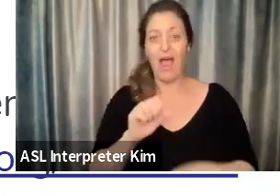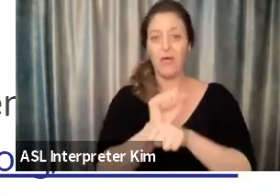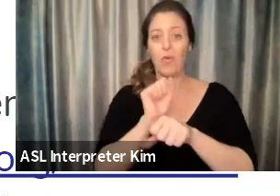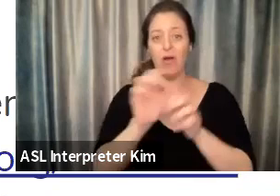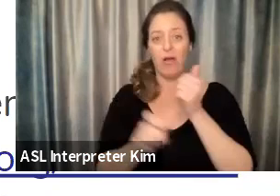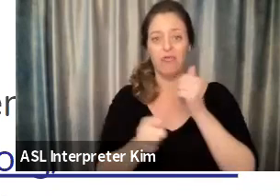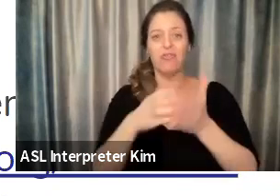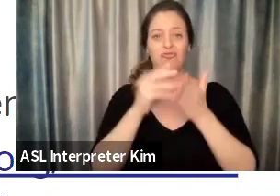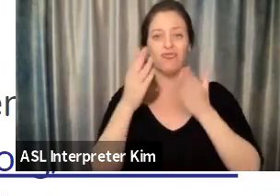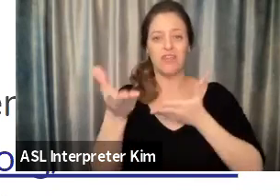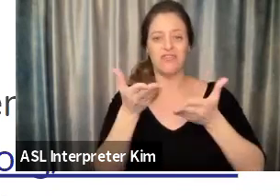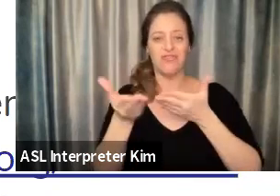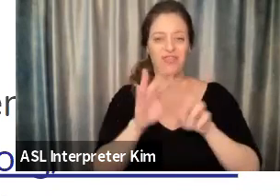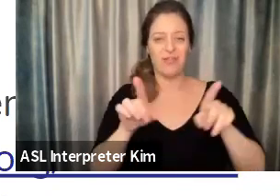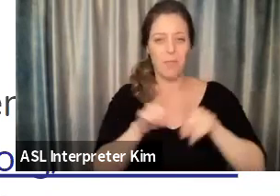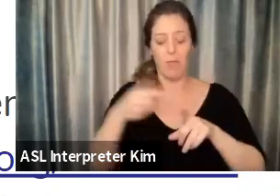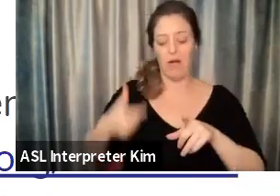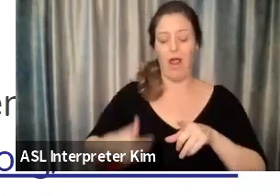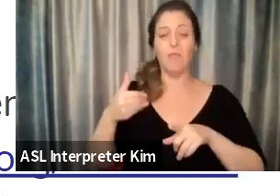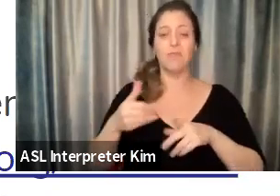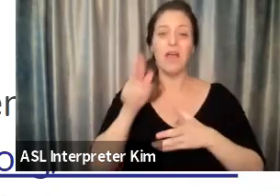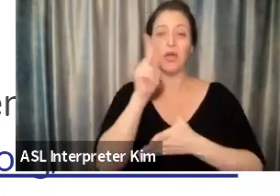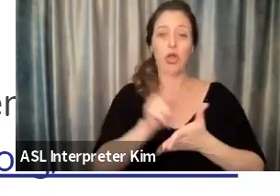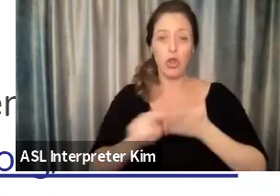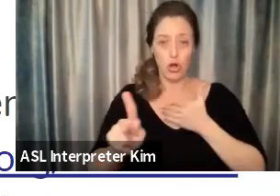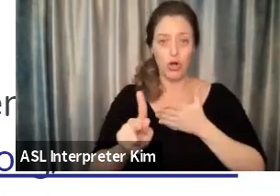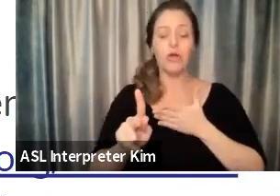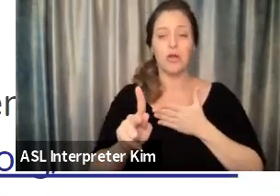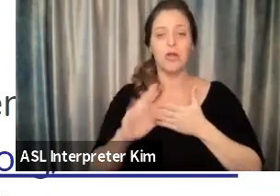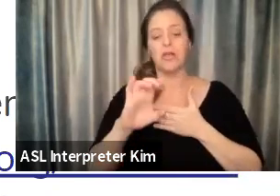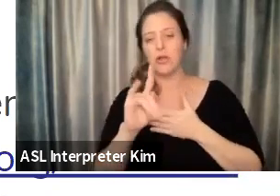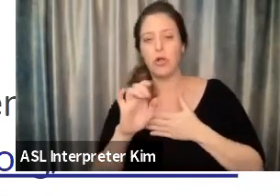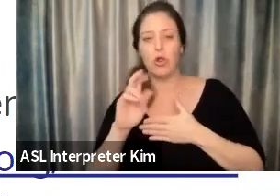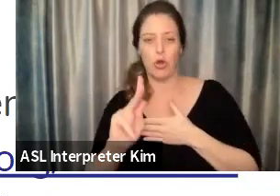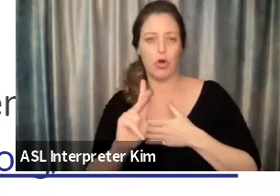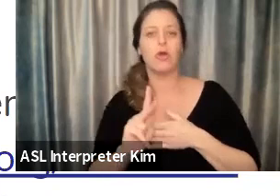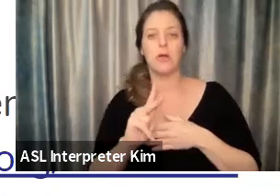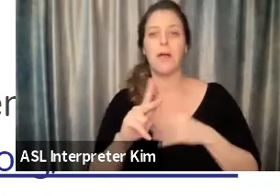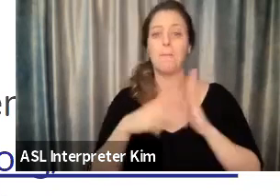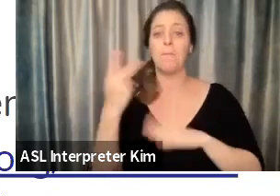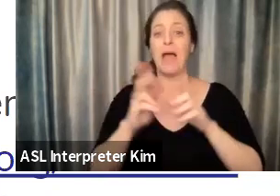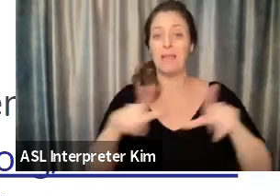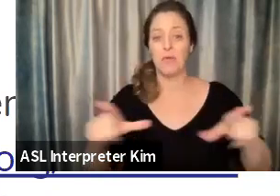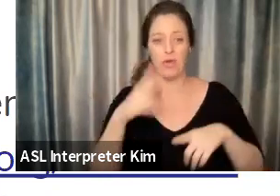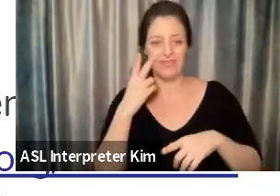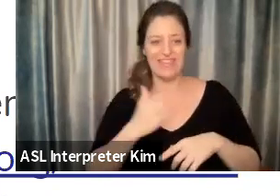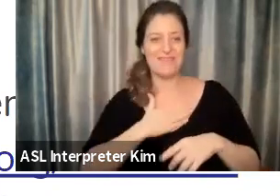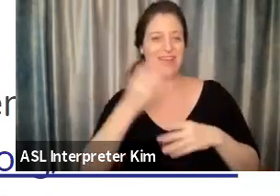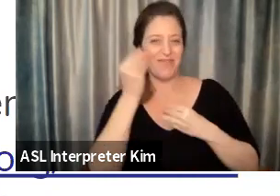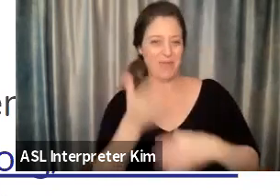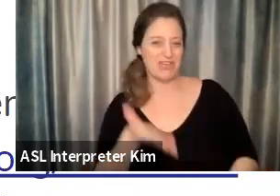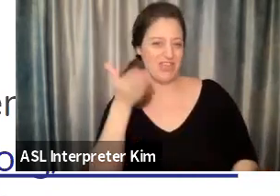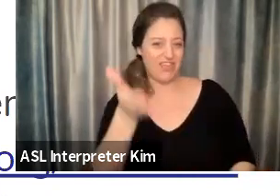Department. I'm an administrative clerk bilingual, and as you can see, my contact information is in there. Email